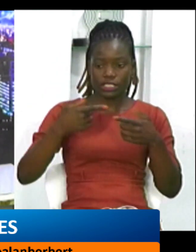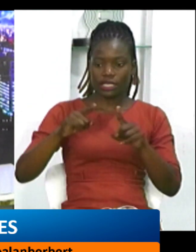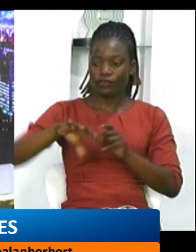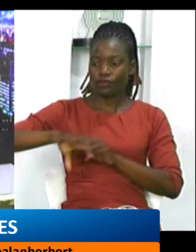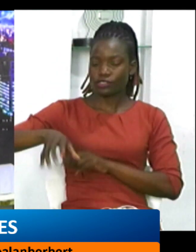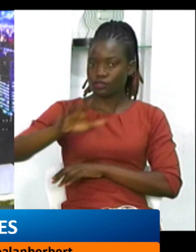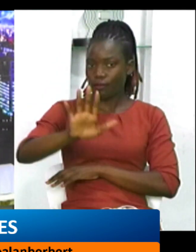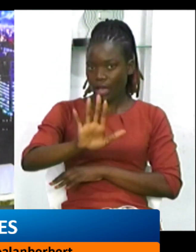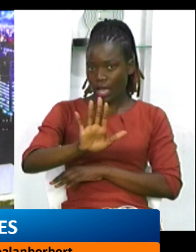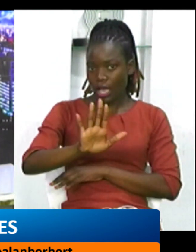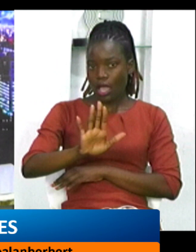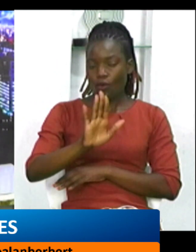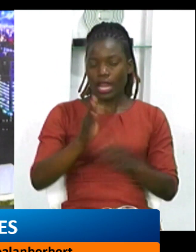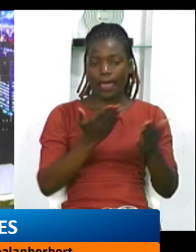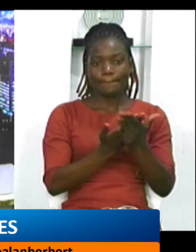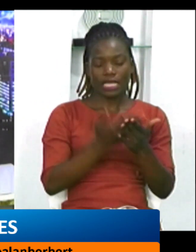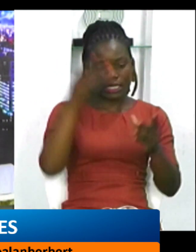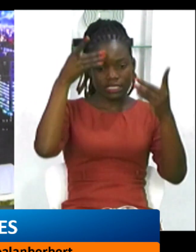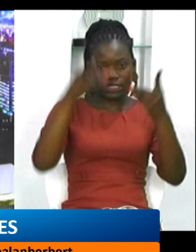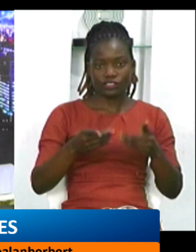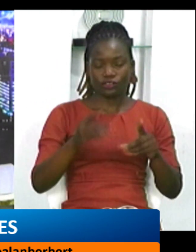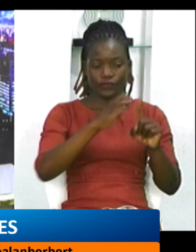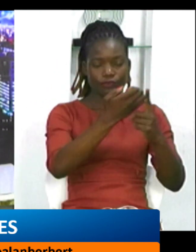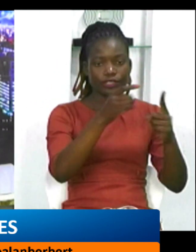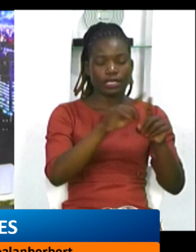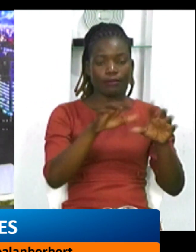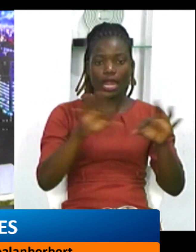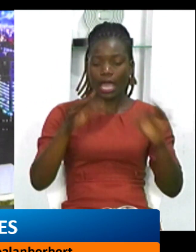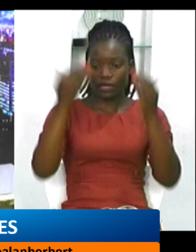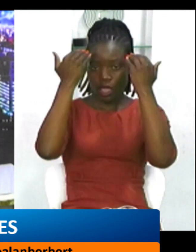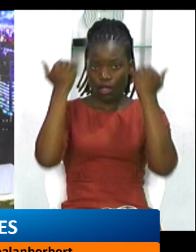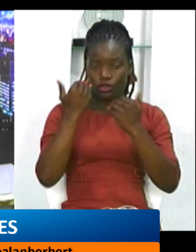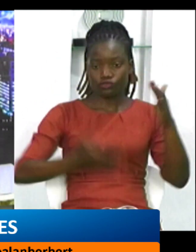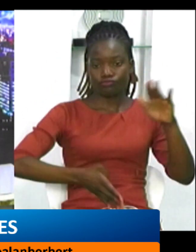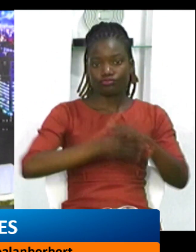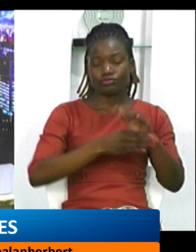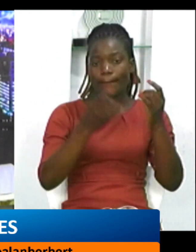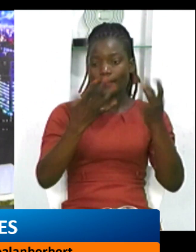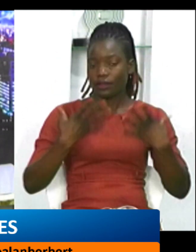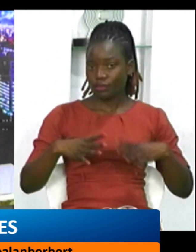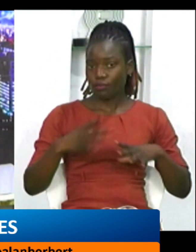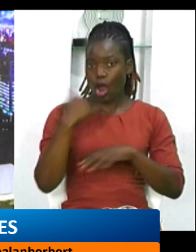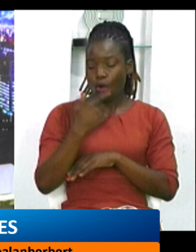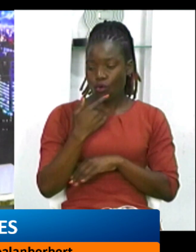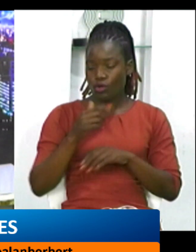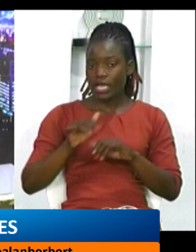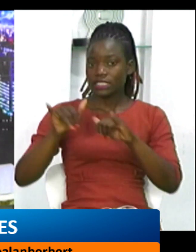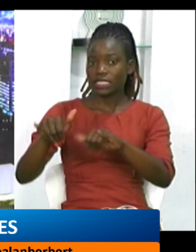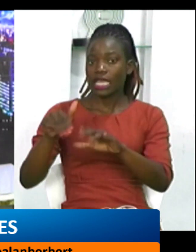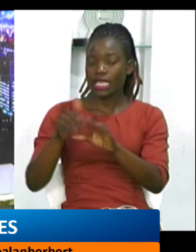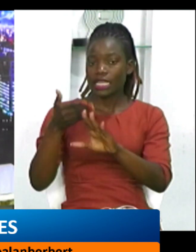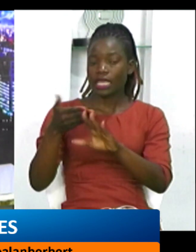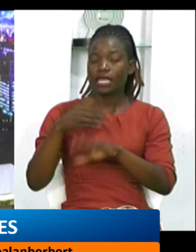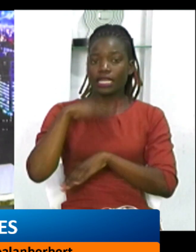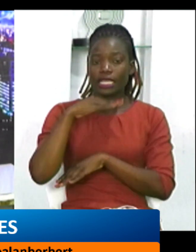will appeal the decision of the Environment and Land Court to eject thousands of settlers who occupy the late